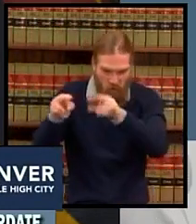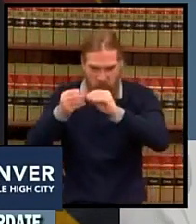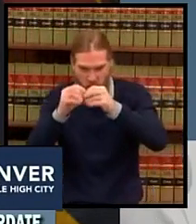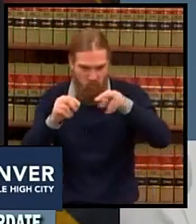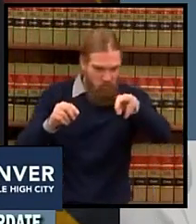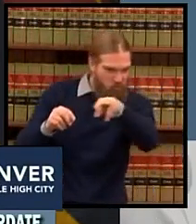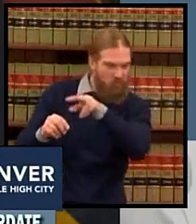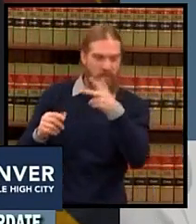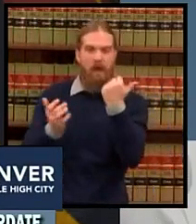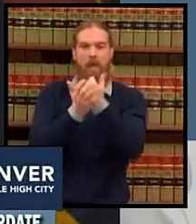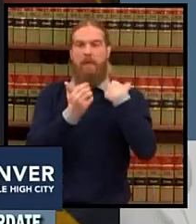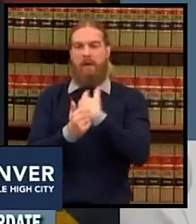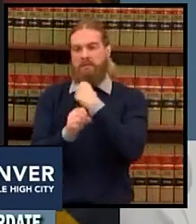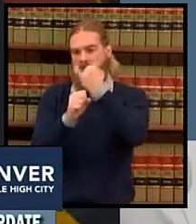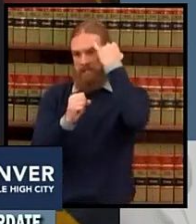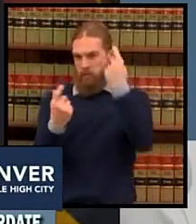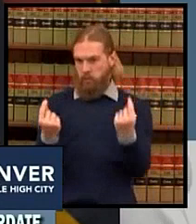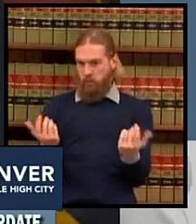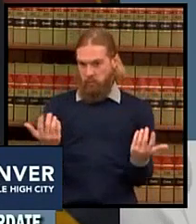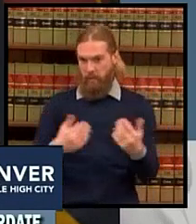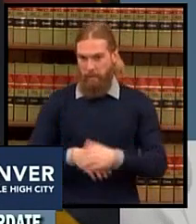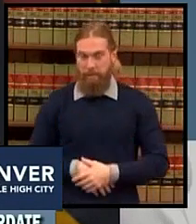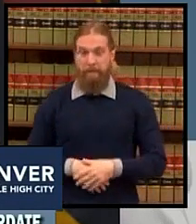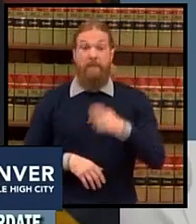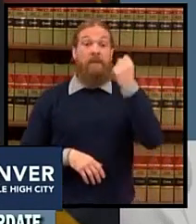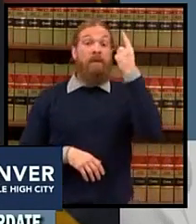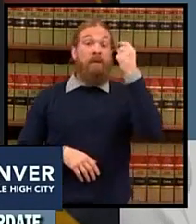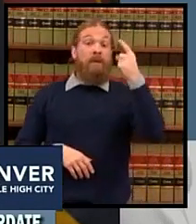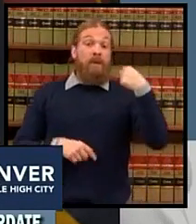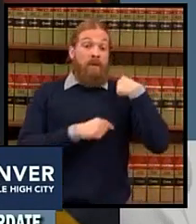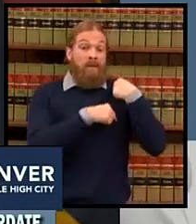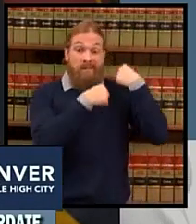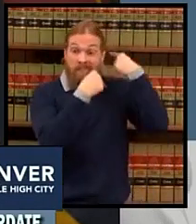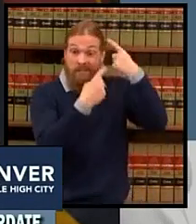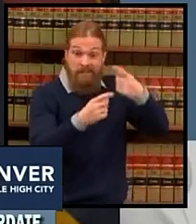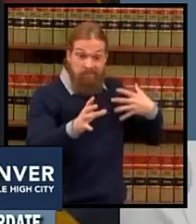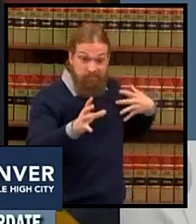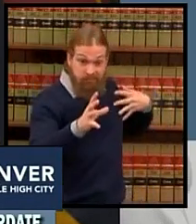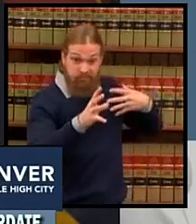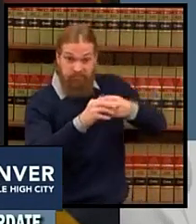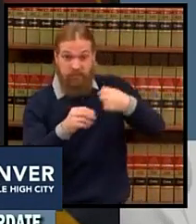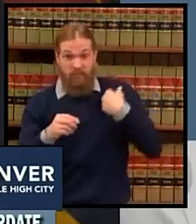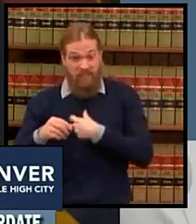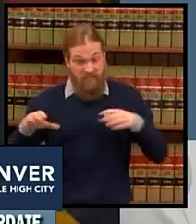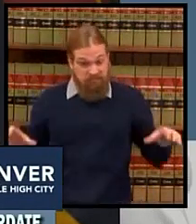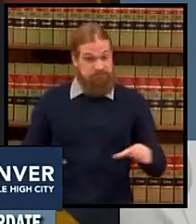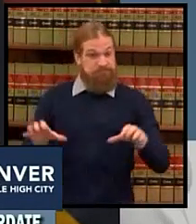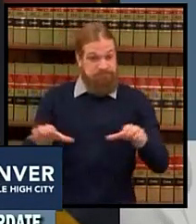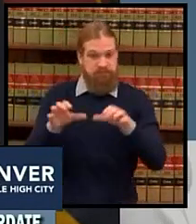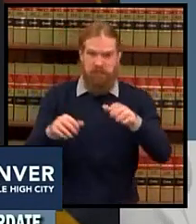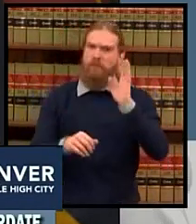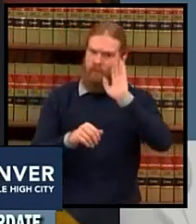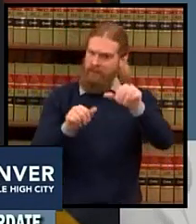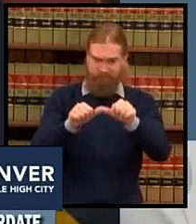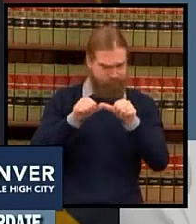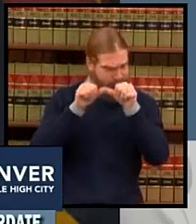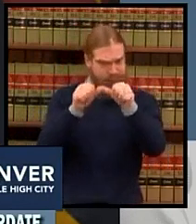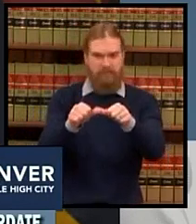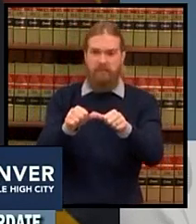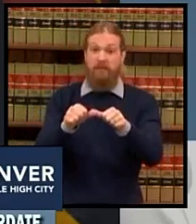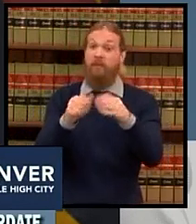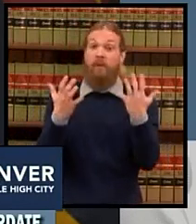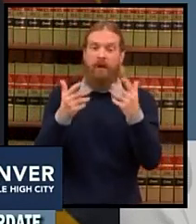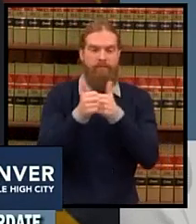of the things that we've done from the beginning, and we're going to continue to do this, we're going to be driven by data. So regardless of the variants that we are